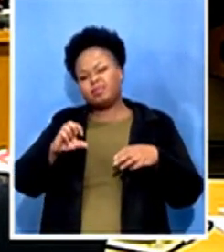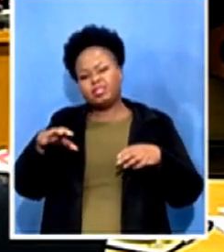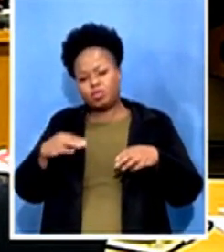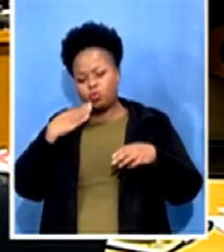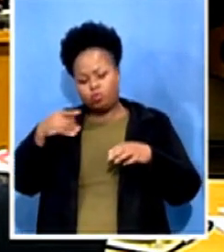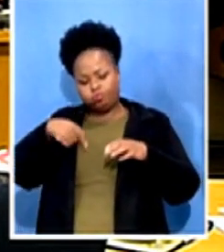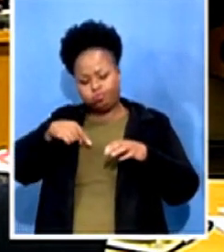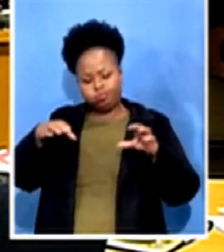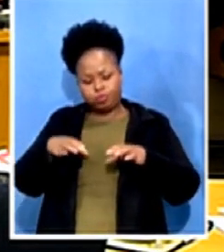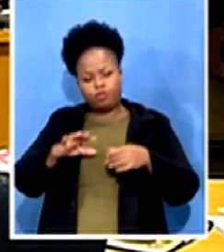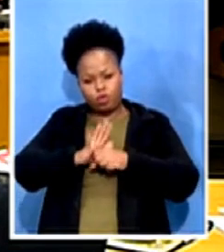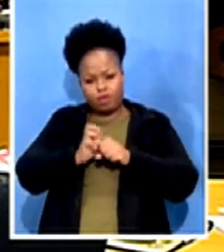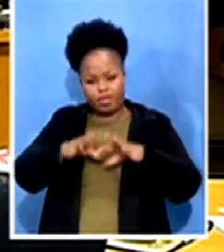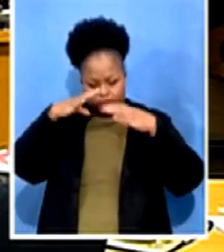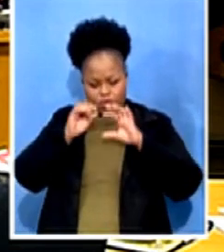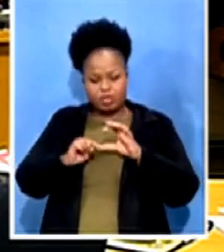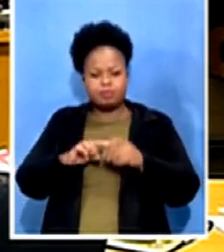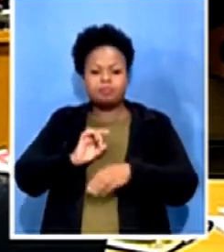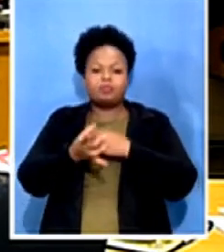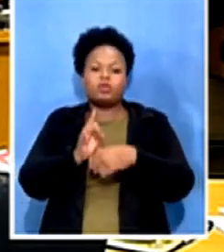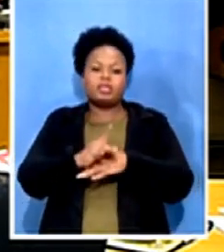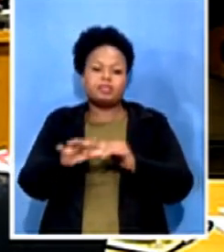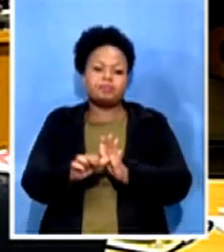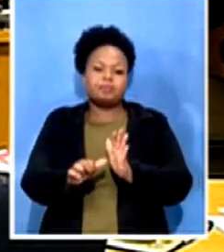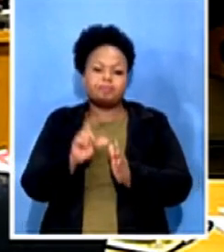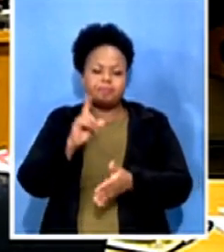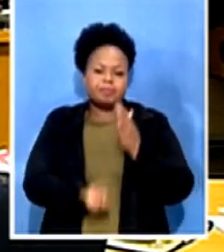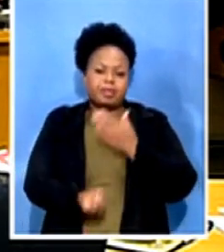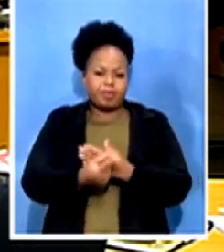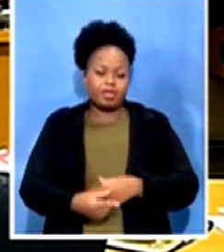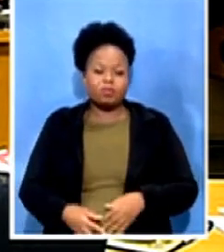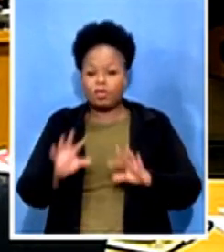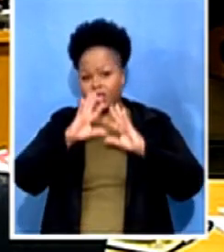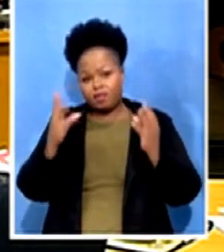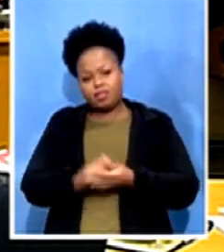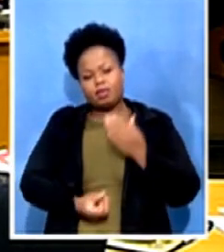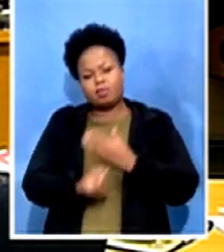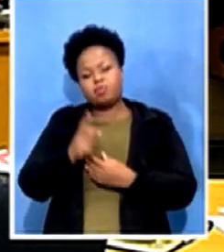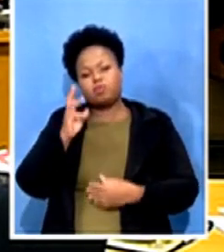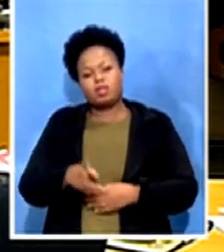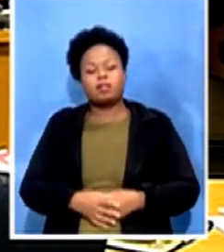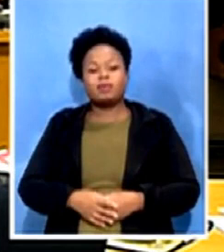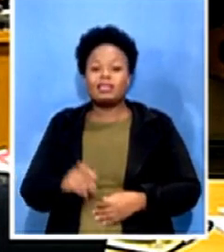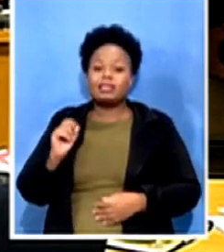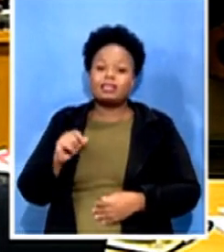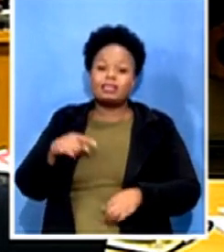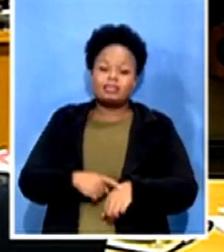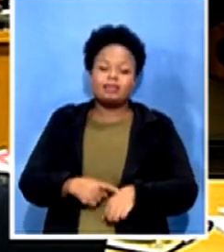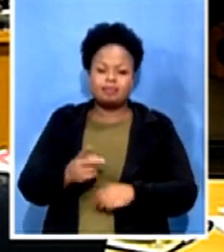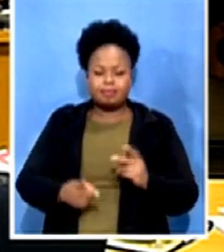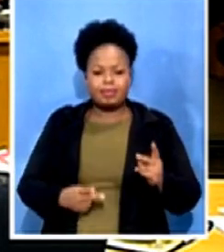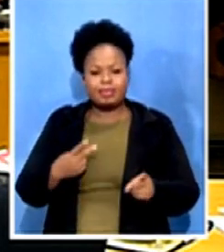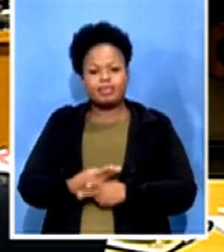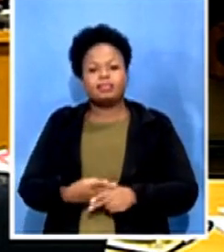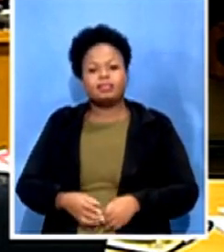consultation must also happen. So it will all happen. At that point, we also now will be making recommendations to the